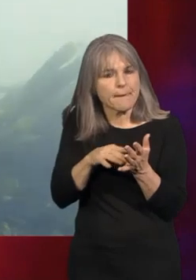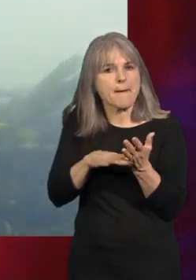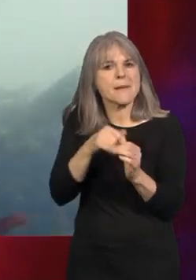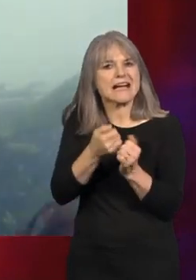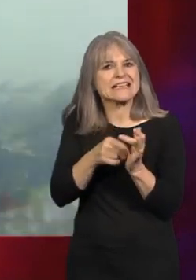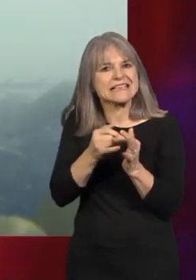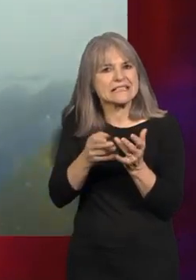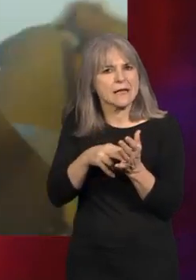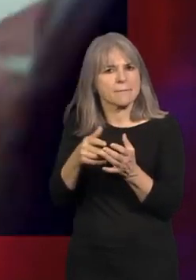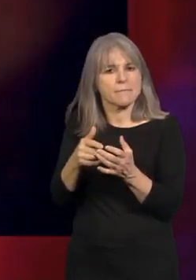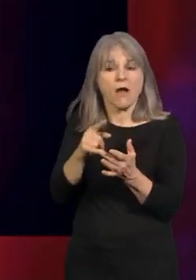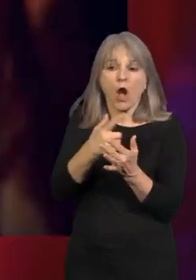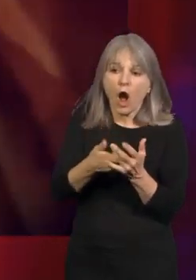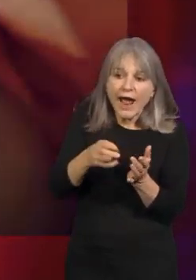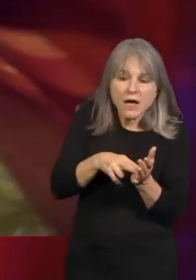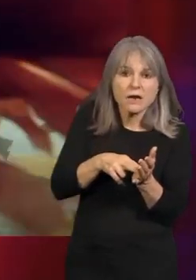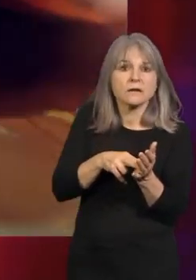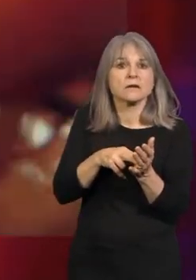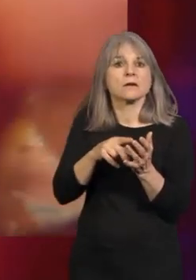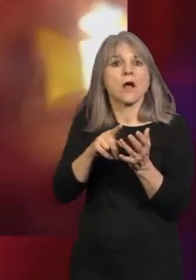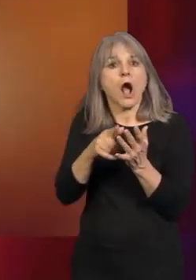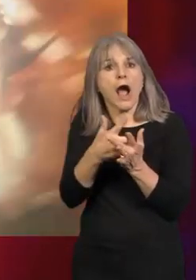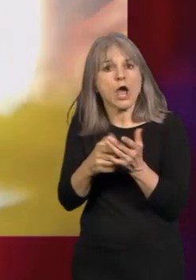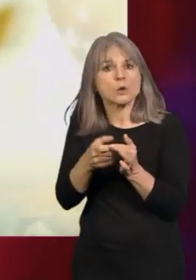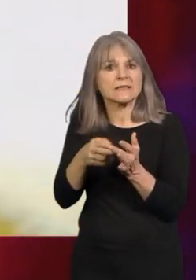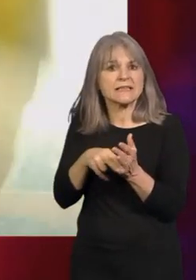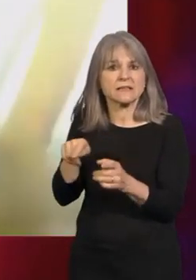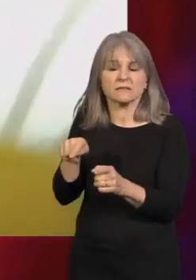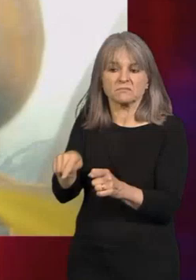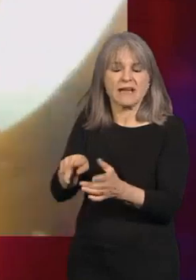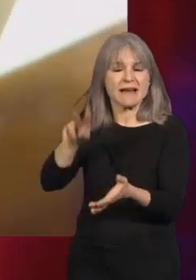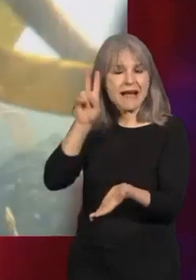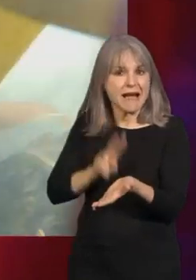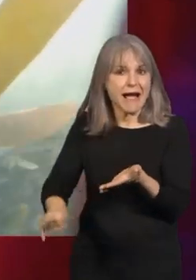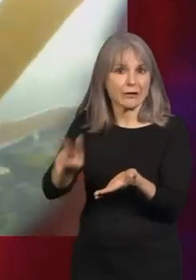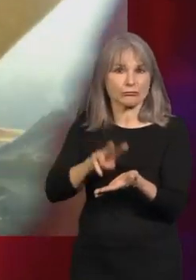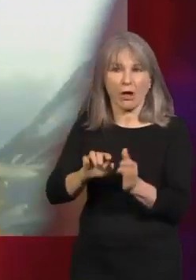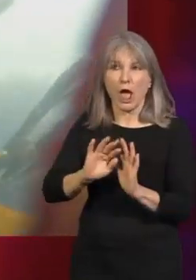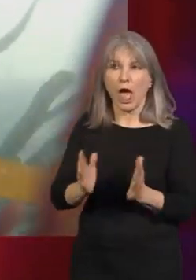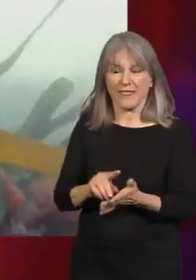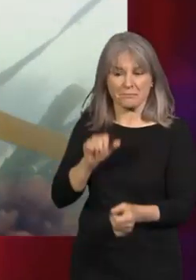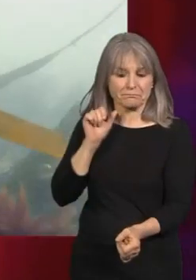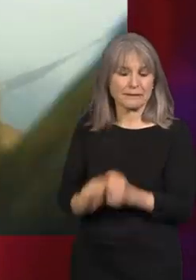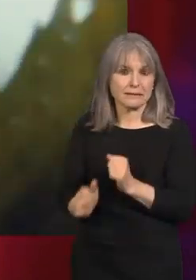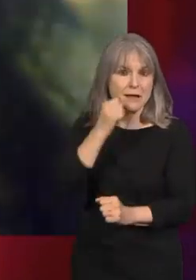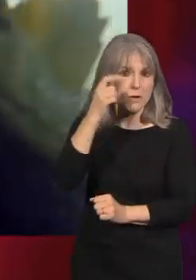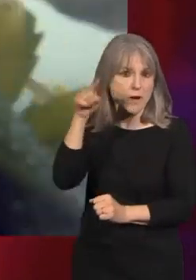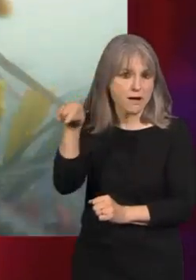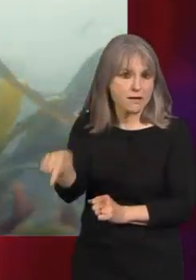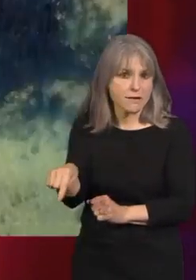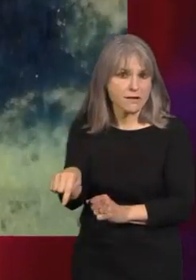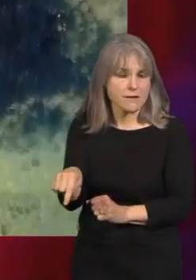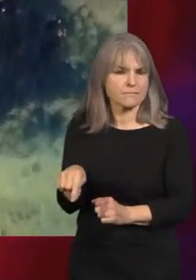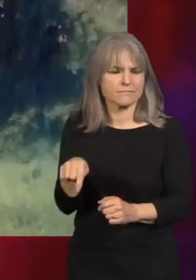Seaweed gets its saltiness from a range of minerals like magnesium and potassium. I've been invited to help